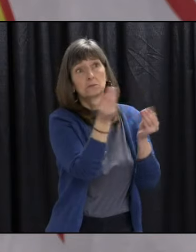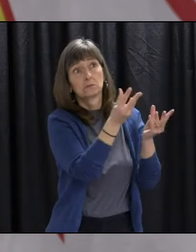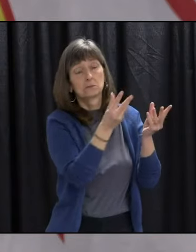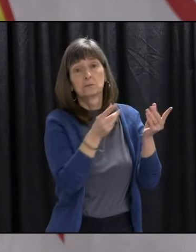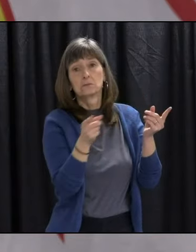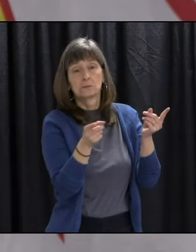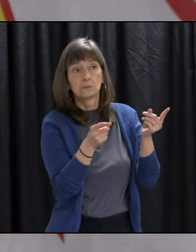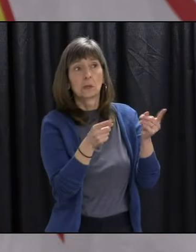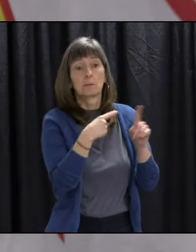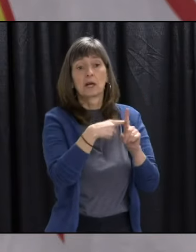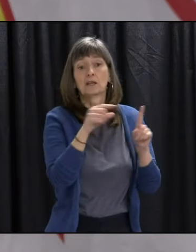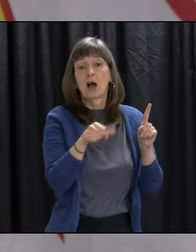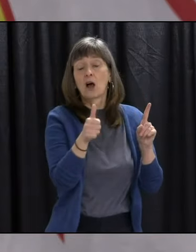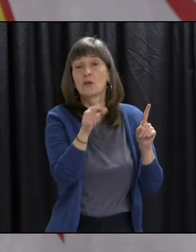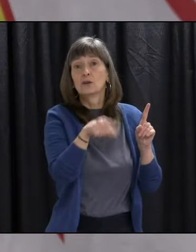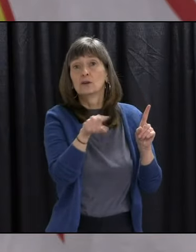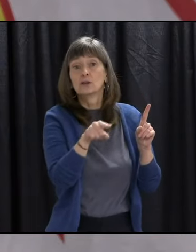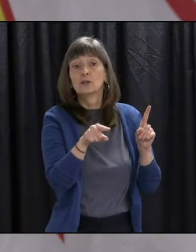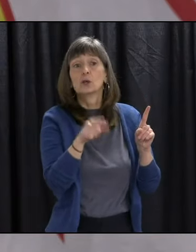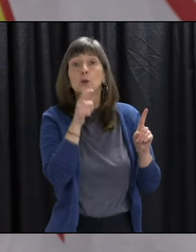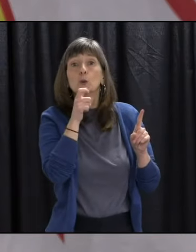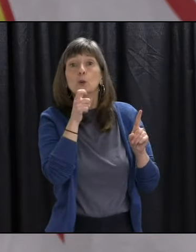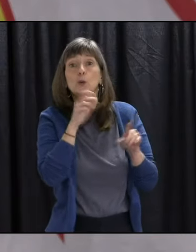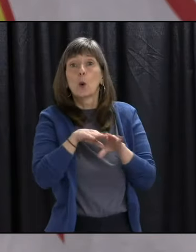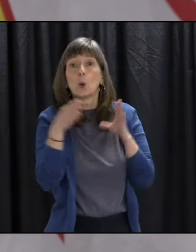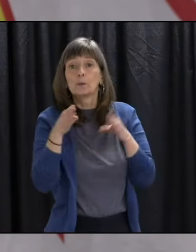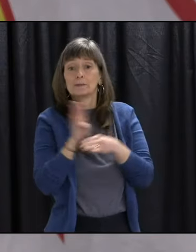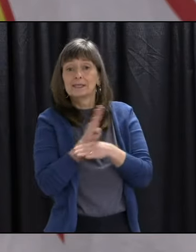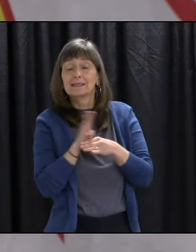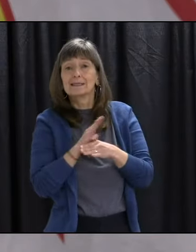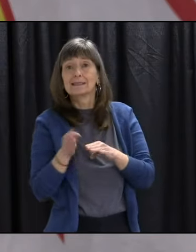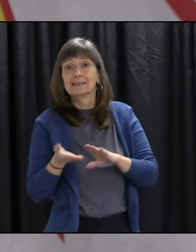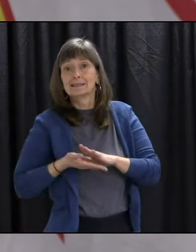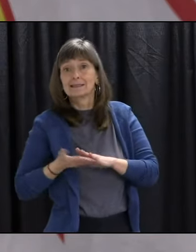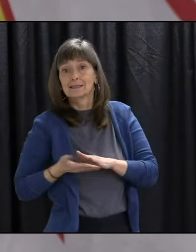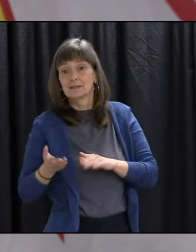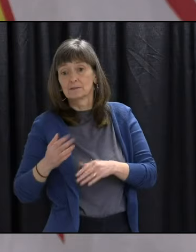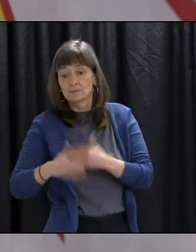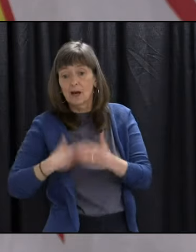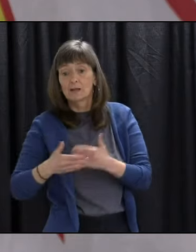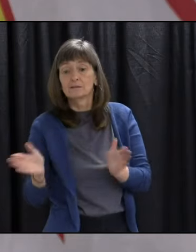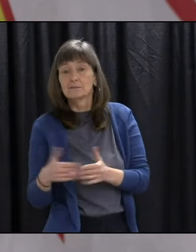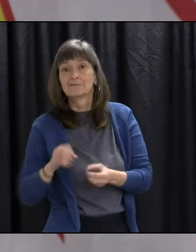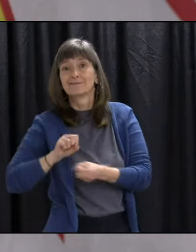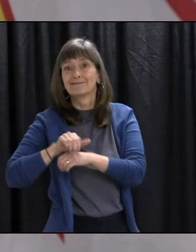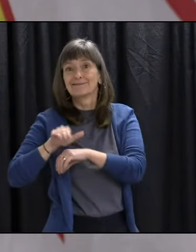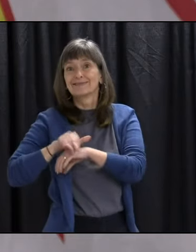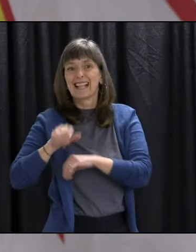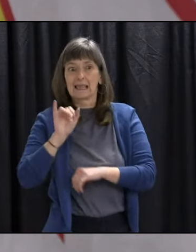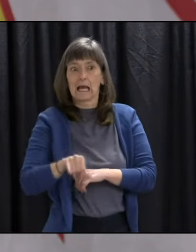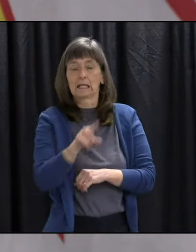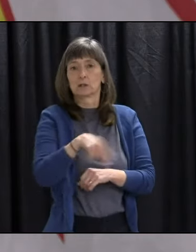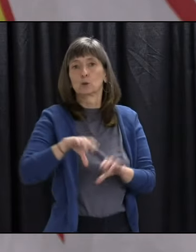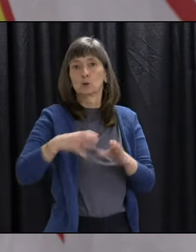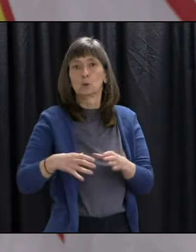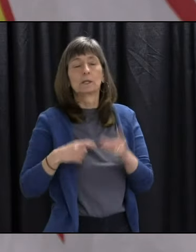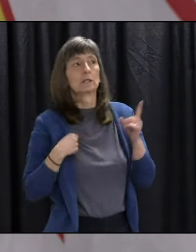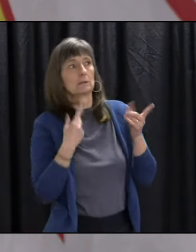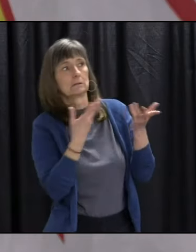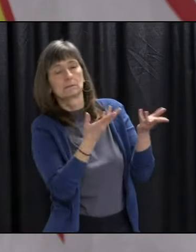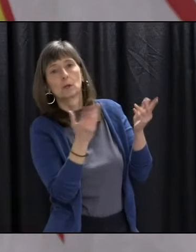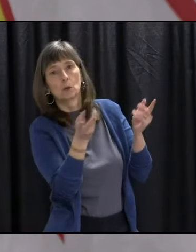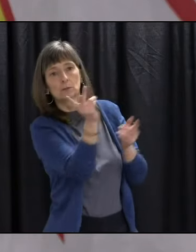Mr. Sullivan, and plus, plant operators as well. So, the focus here for us is if there is a fishery to